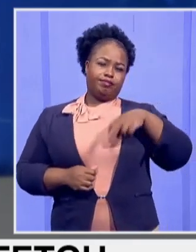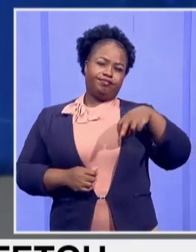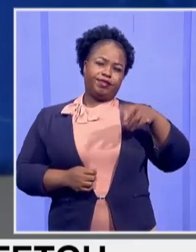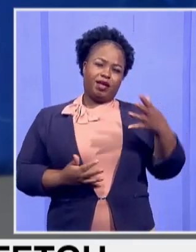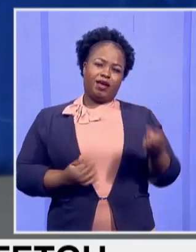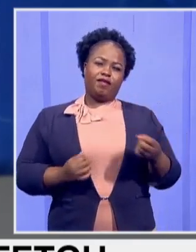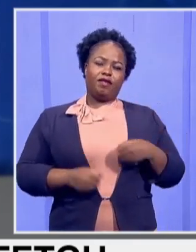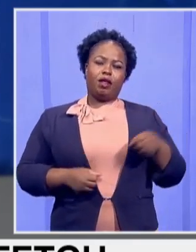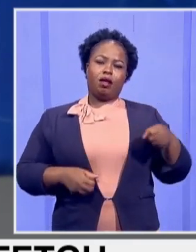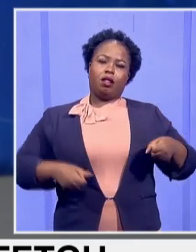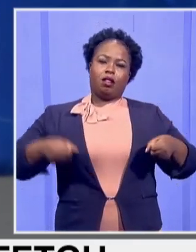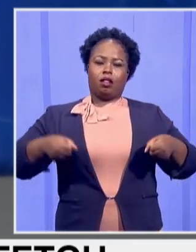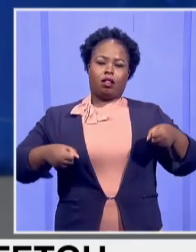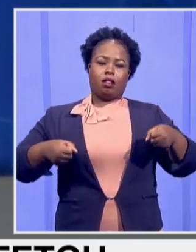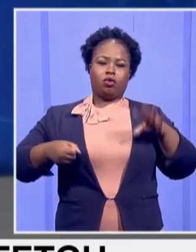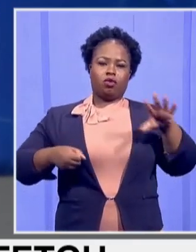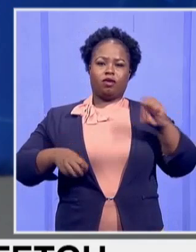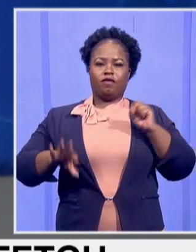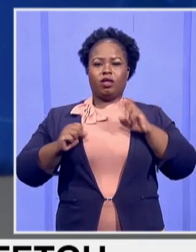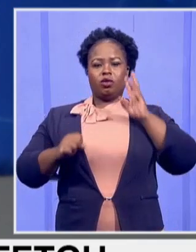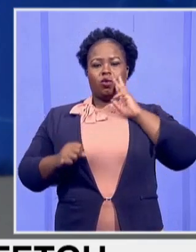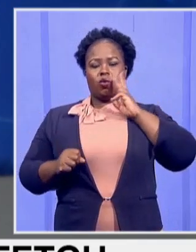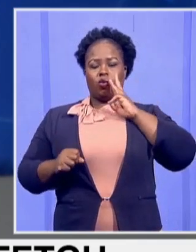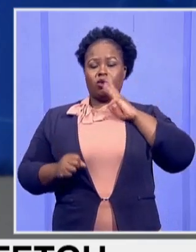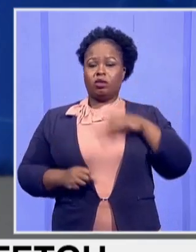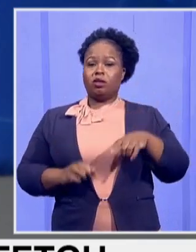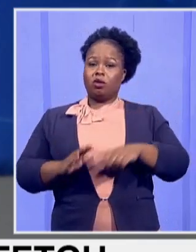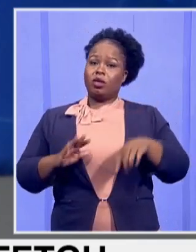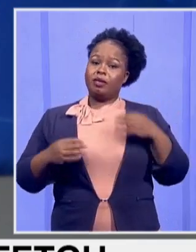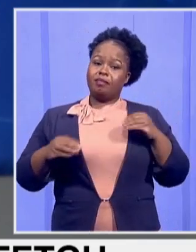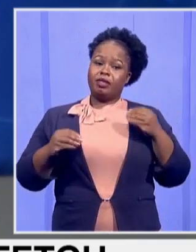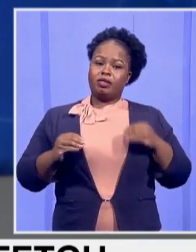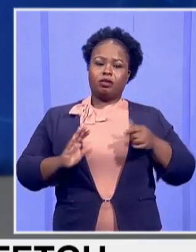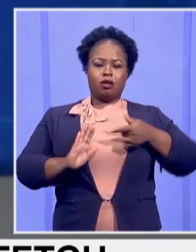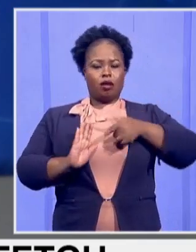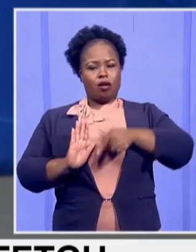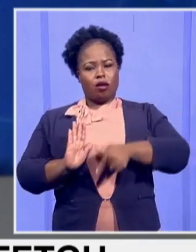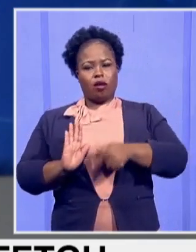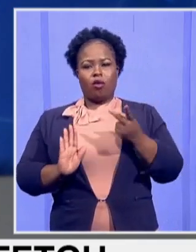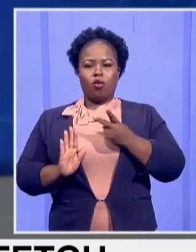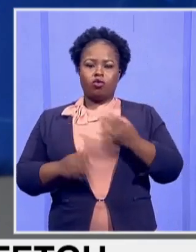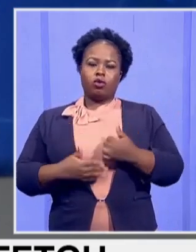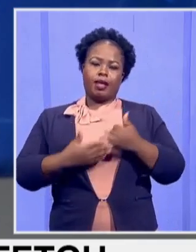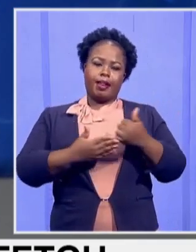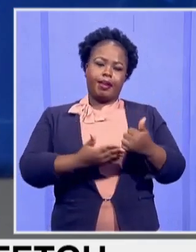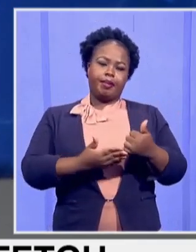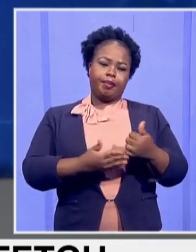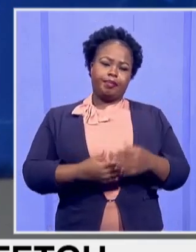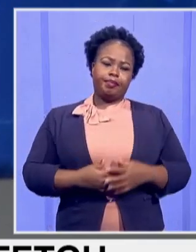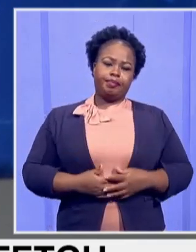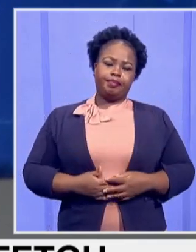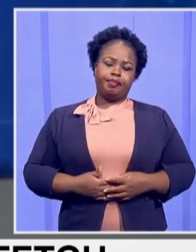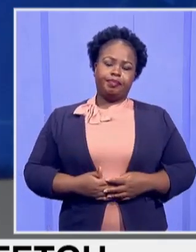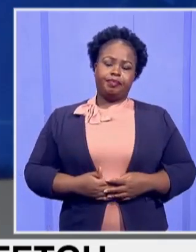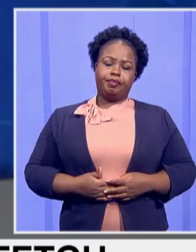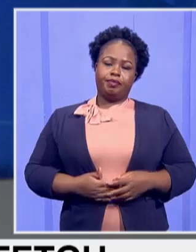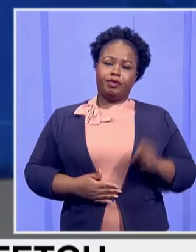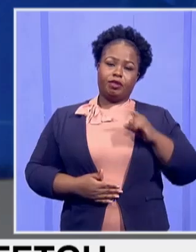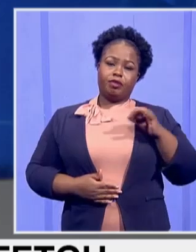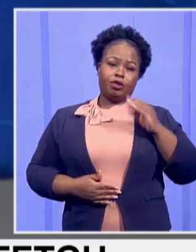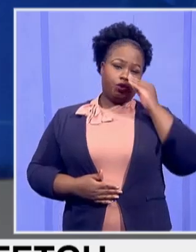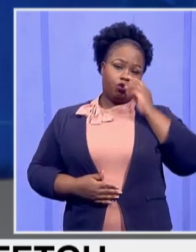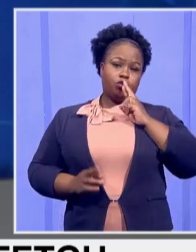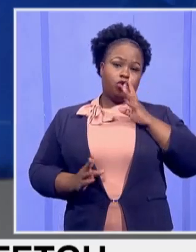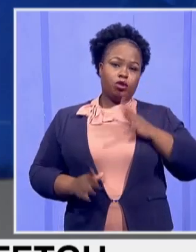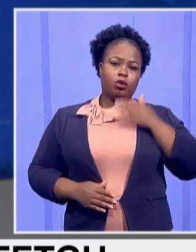to collect water in town. Local businesses with boreholes are also assisting residents there. SABC News reporter